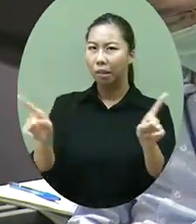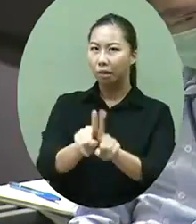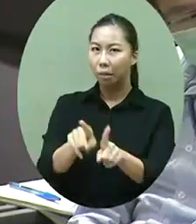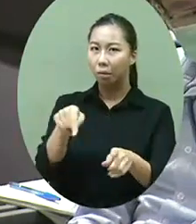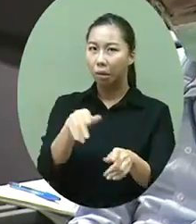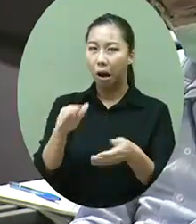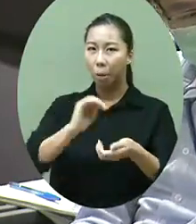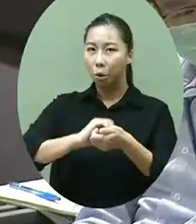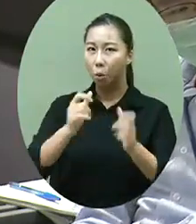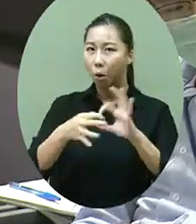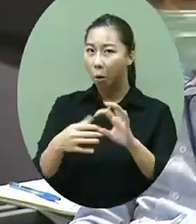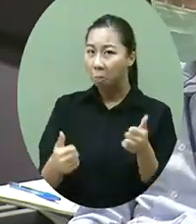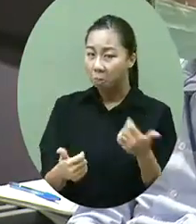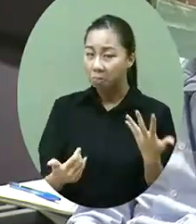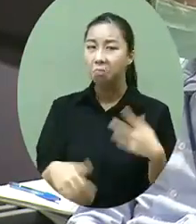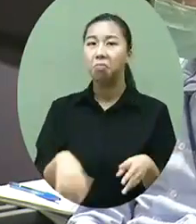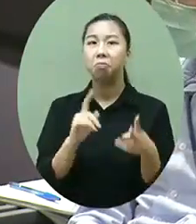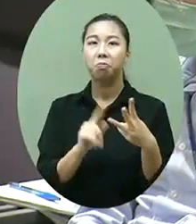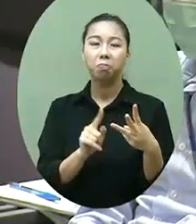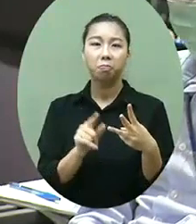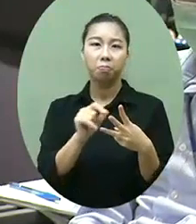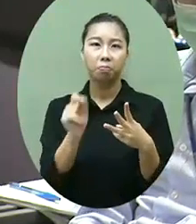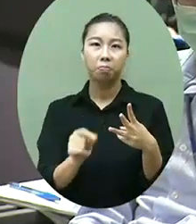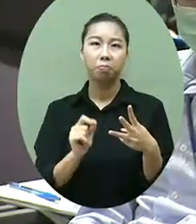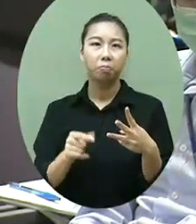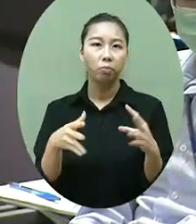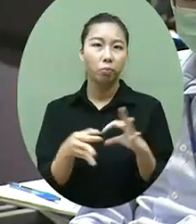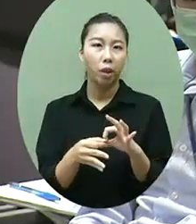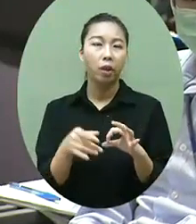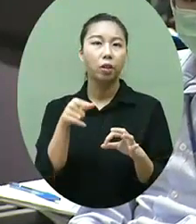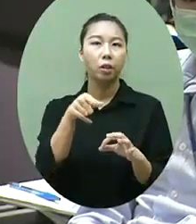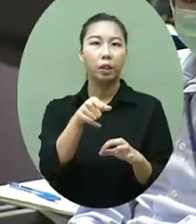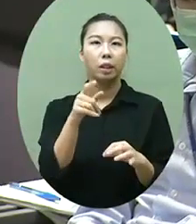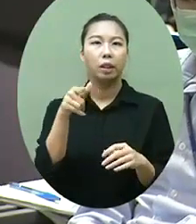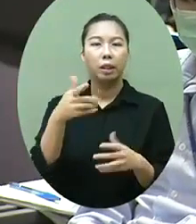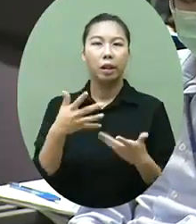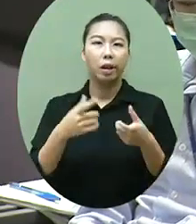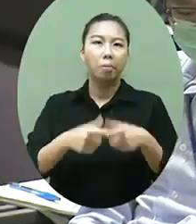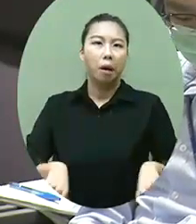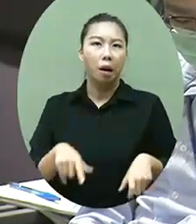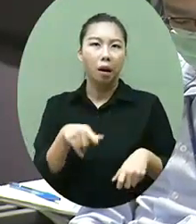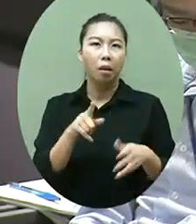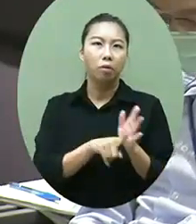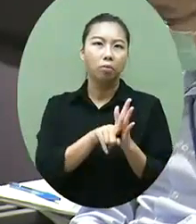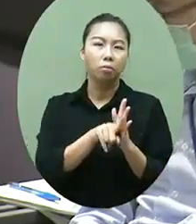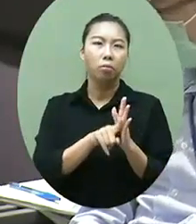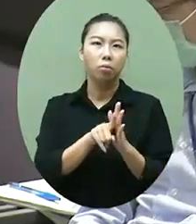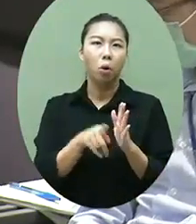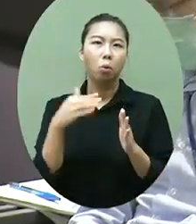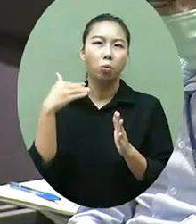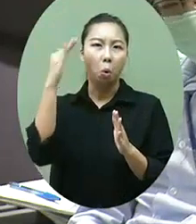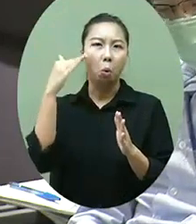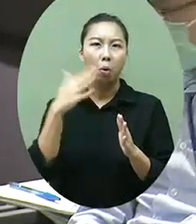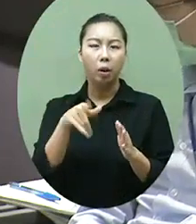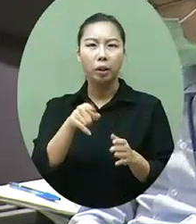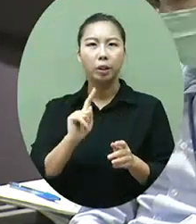him? And thirdly, with unemployment reaching a new high recently, do you have any thoughts or any plans about how to bring down